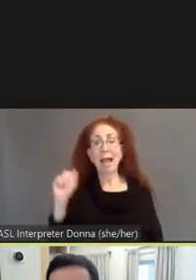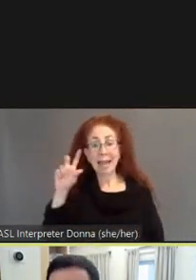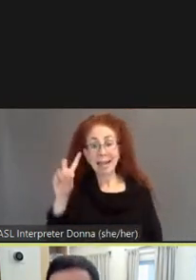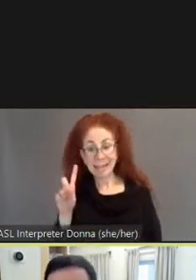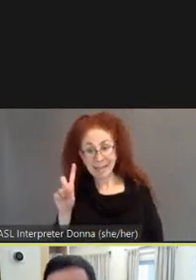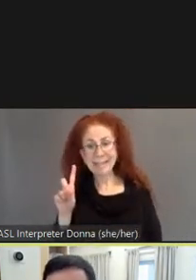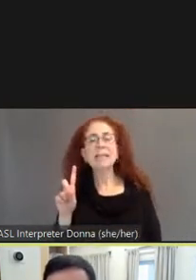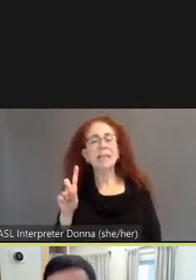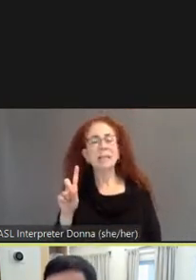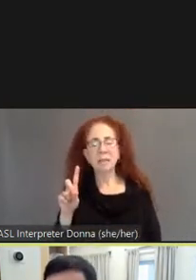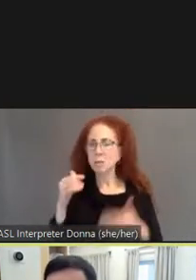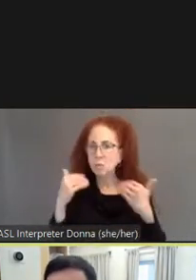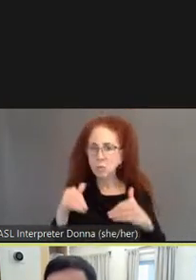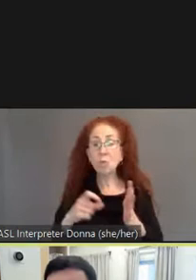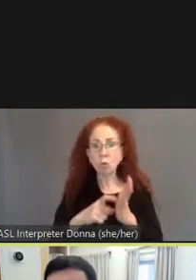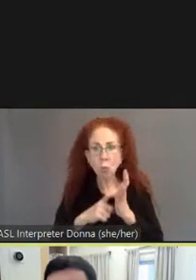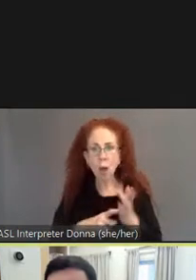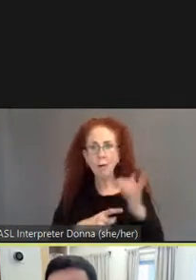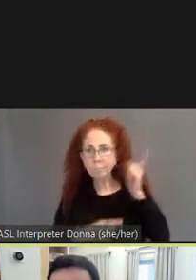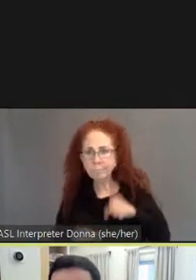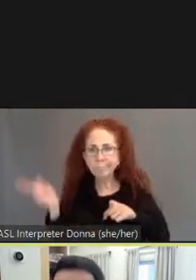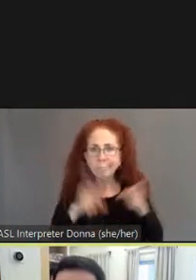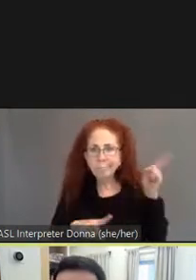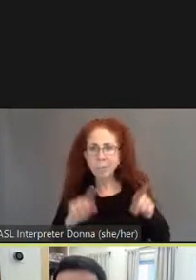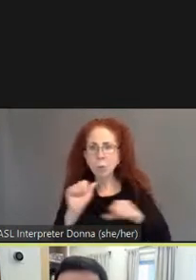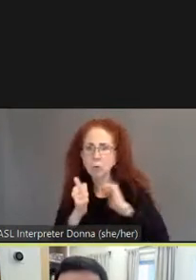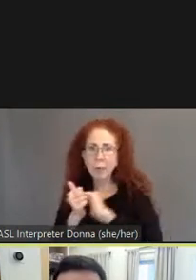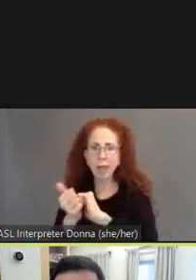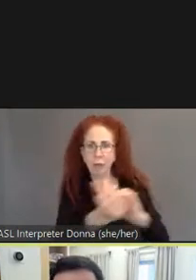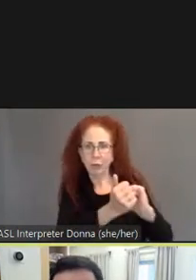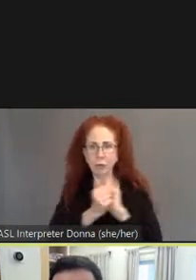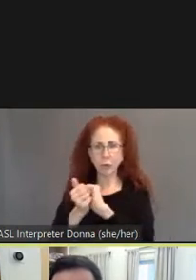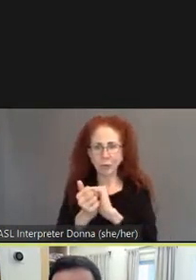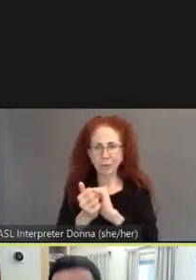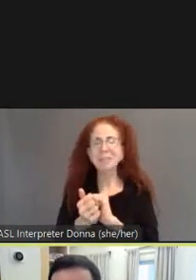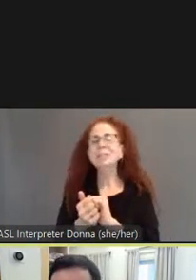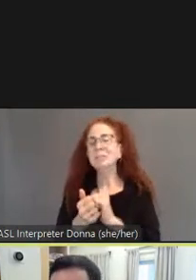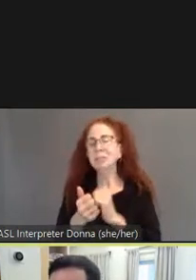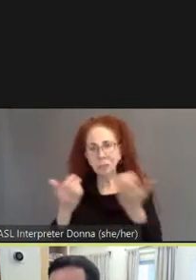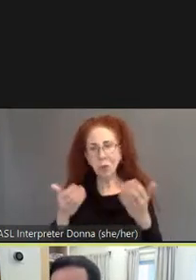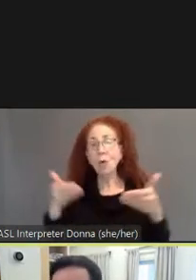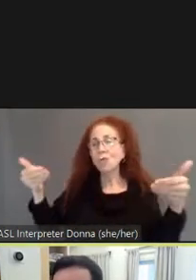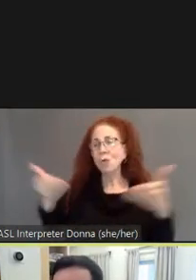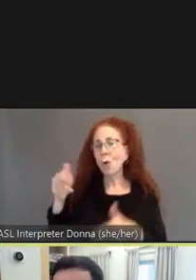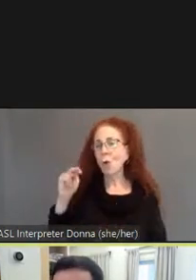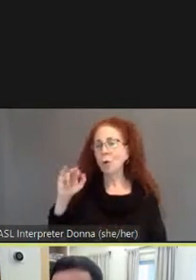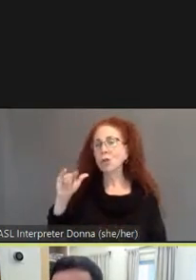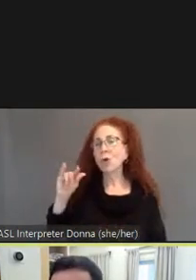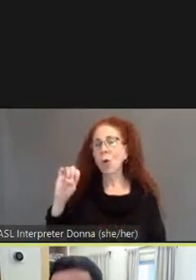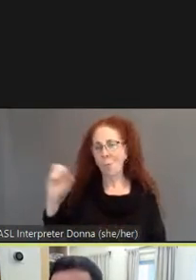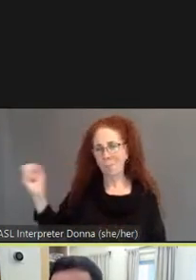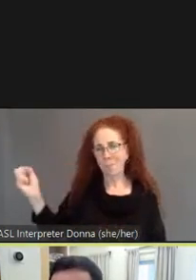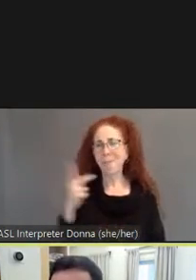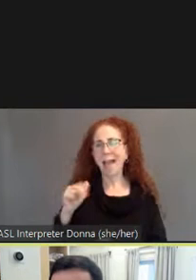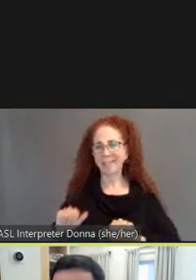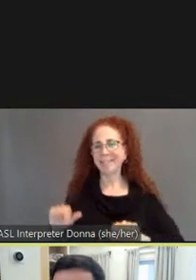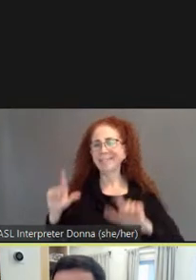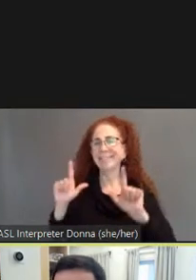a deeply collaborative process. And because of that, I'd like to welcome Nicole Sardella back